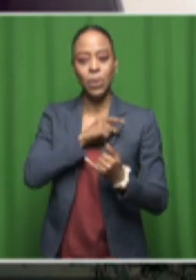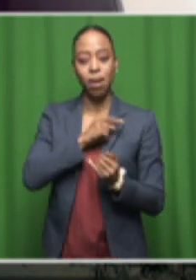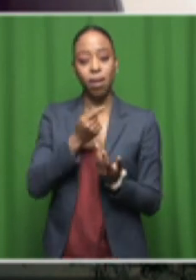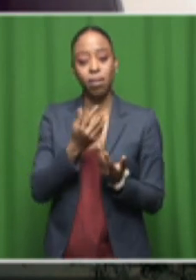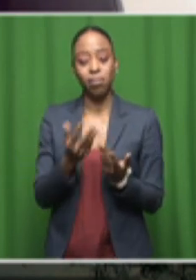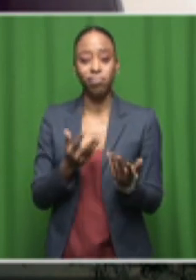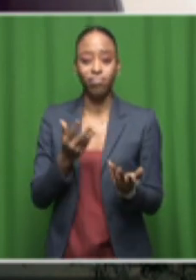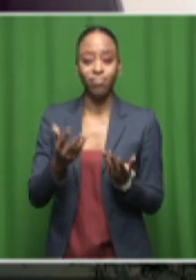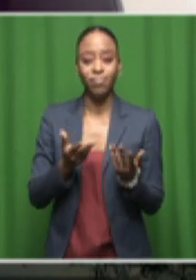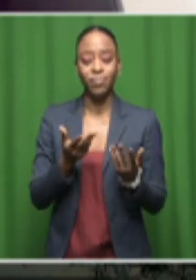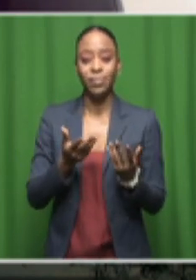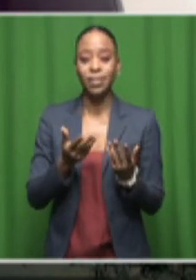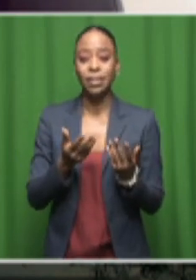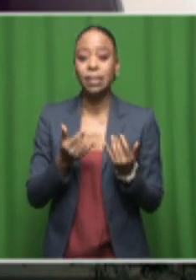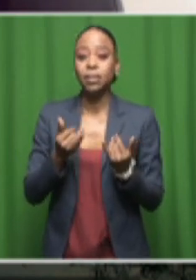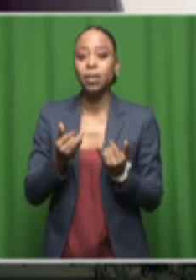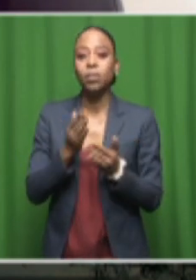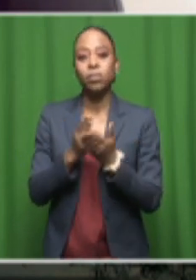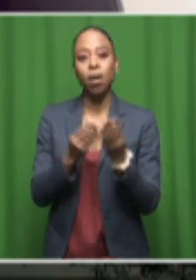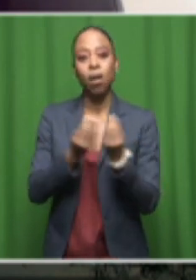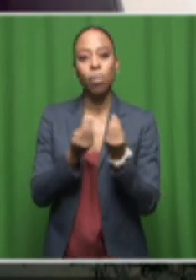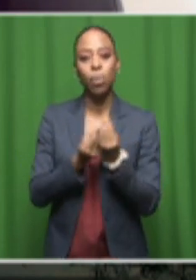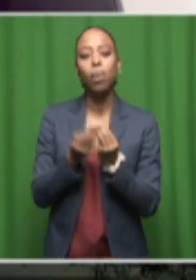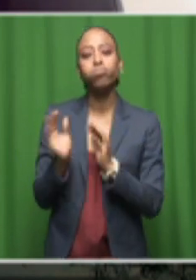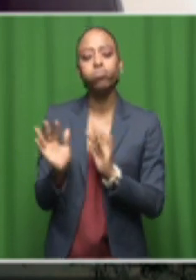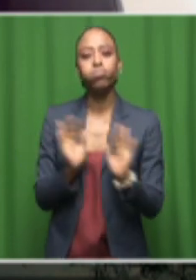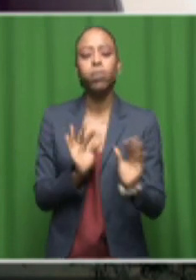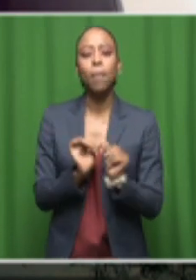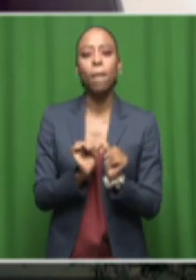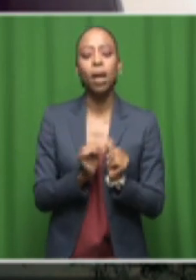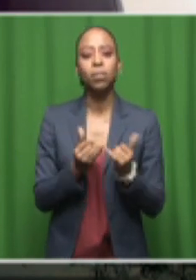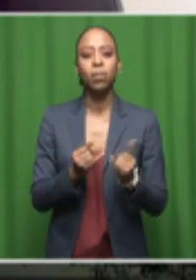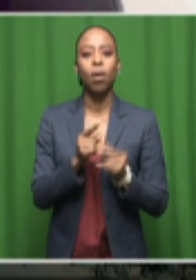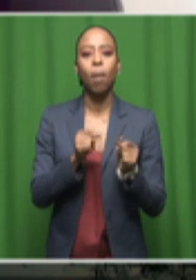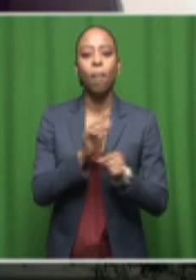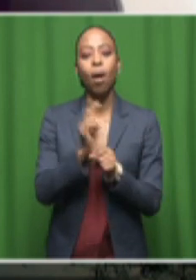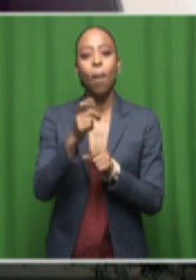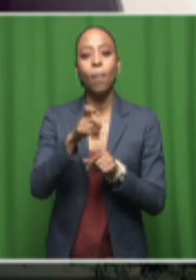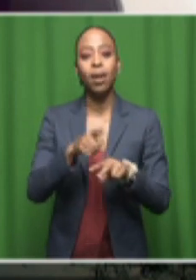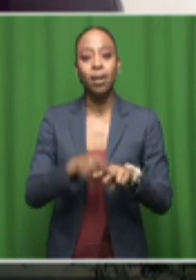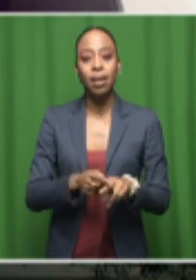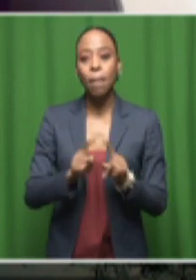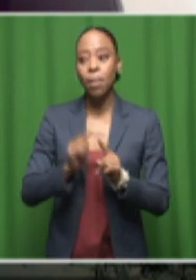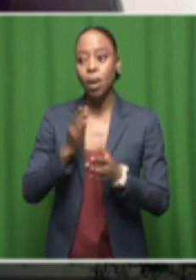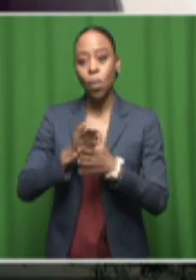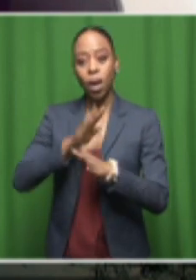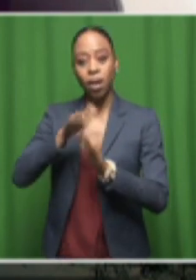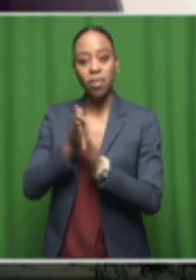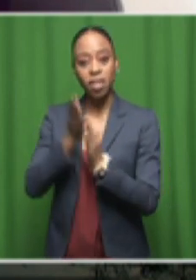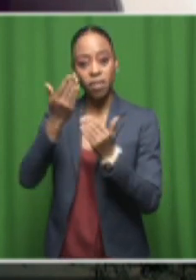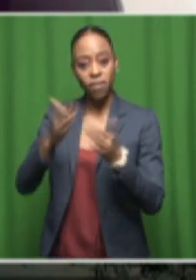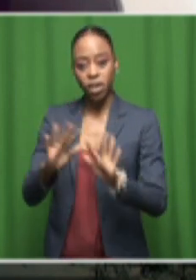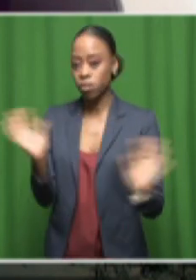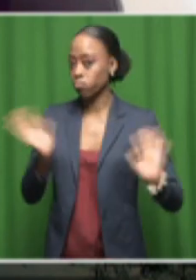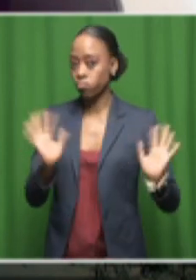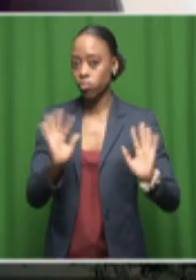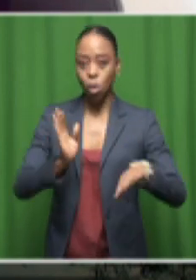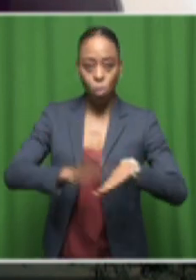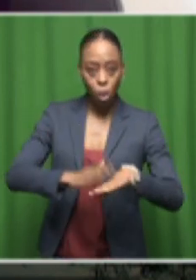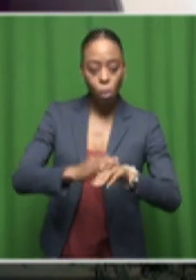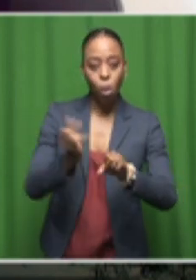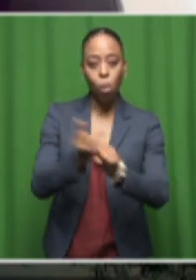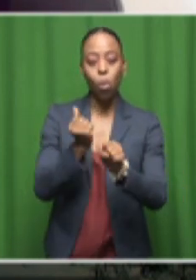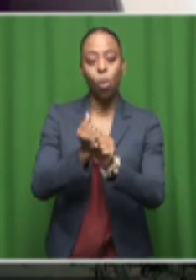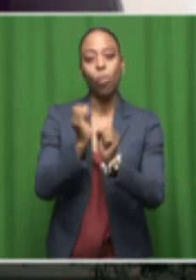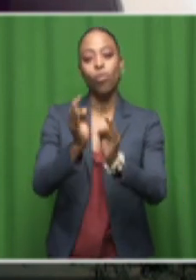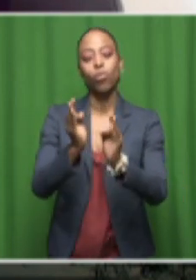that, in part, the things have quietened down with regard to HIV and AIDS. There's still a lot of work that needs to be done, and we need to